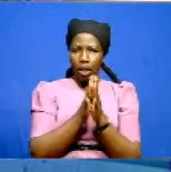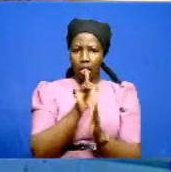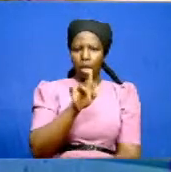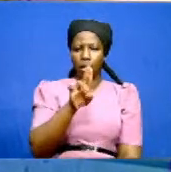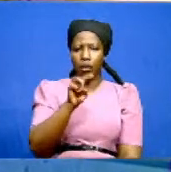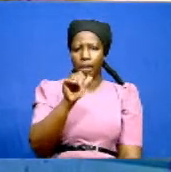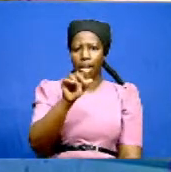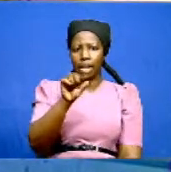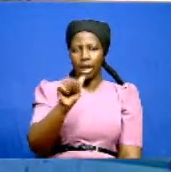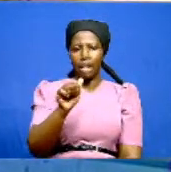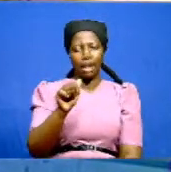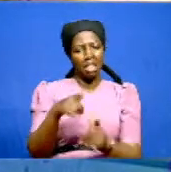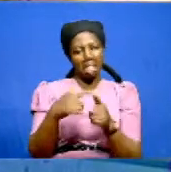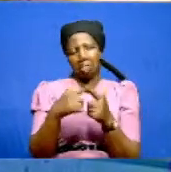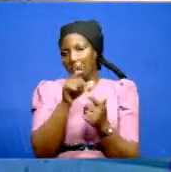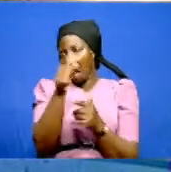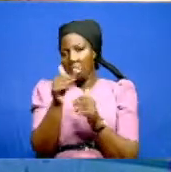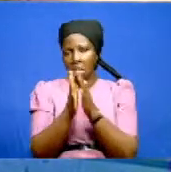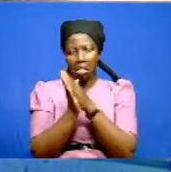history.